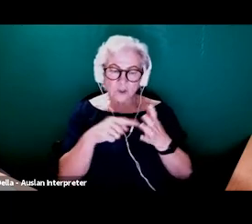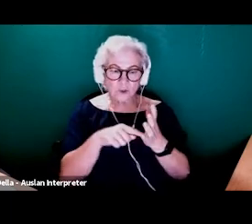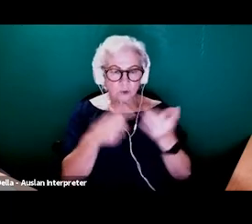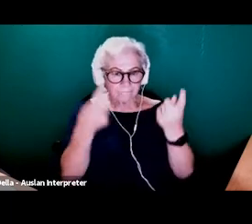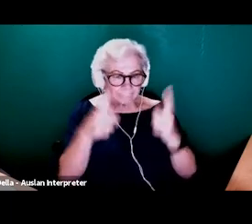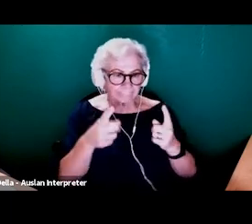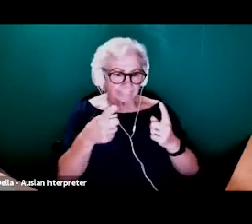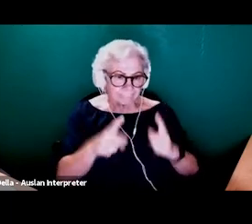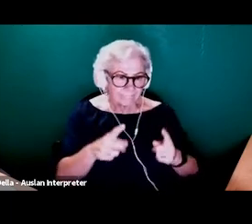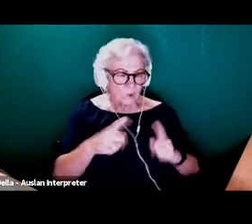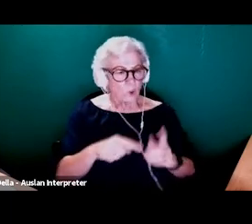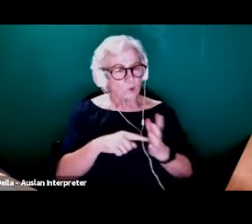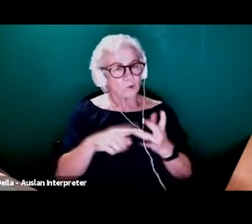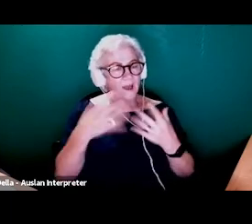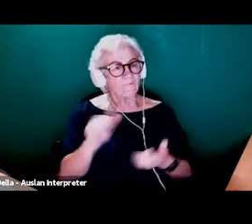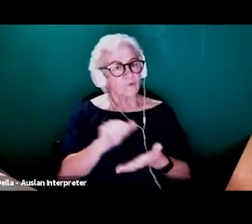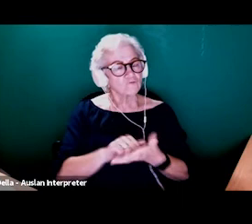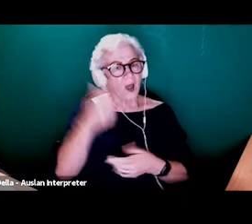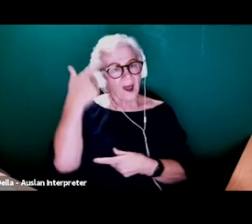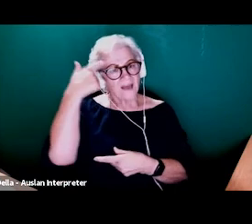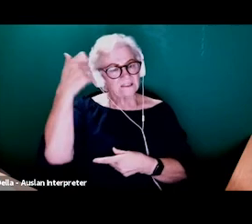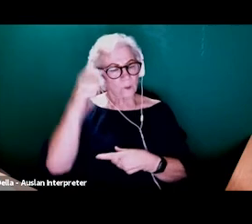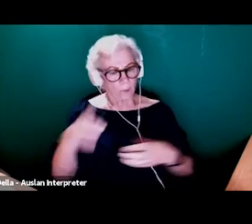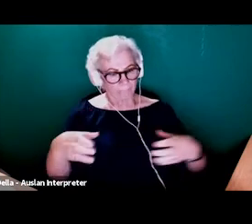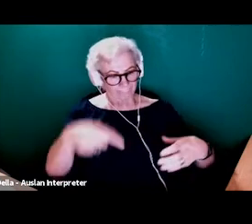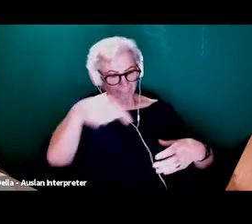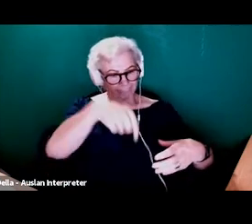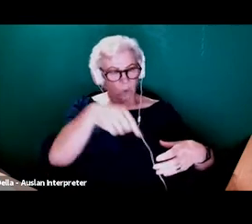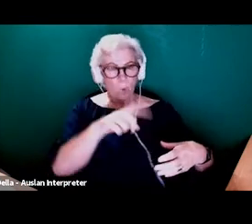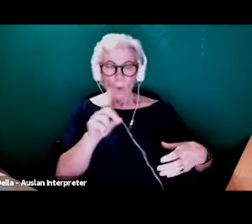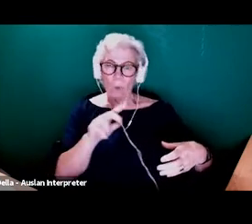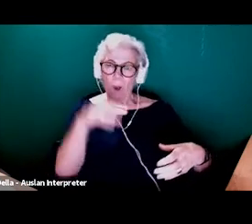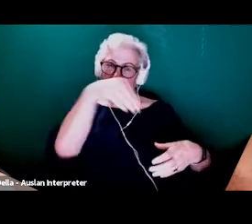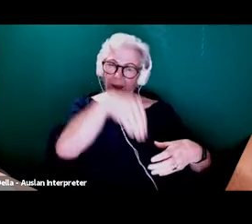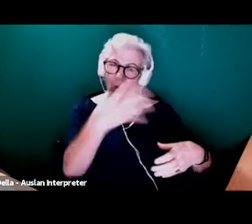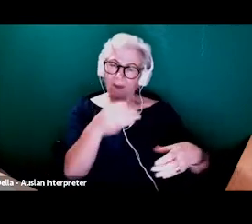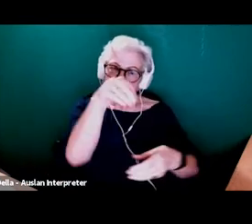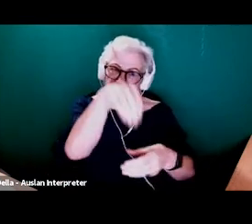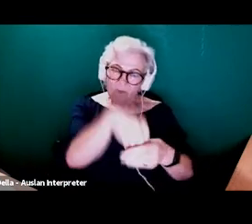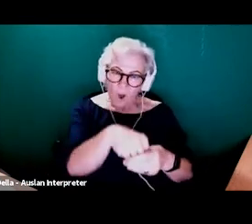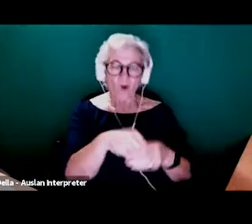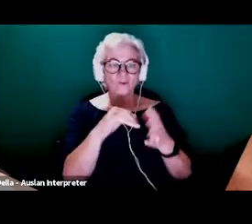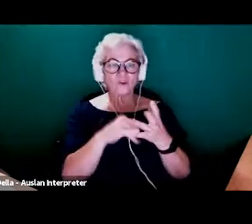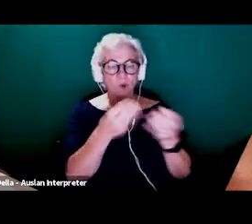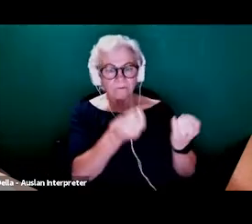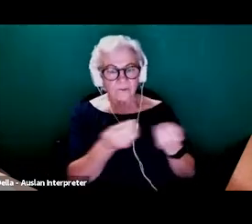an idea of what the actual profile of the cohort looks like. The findings have been submitted to a journal for publication, and today I'm